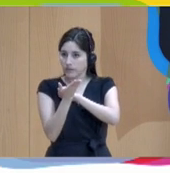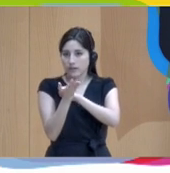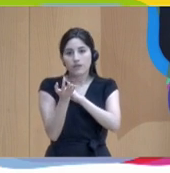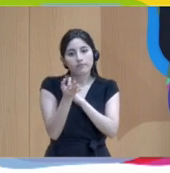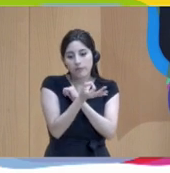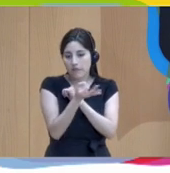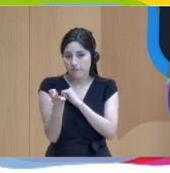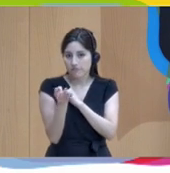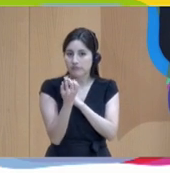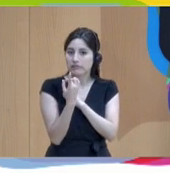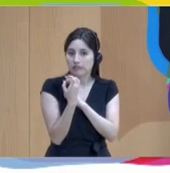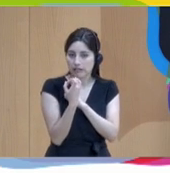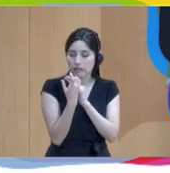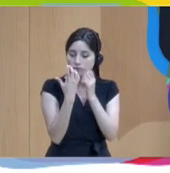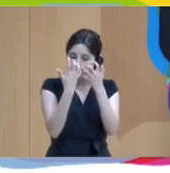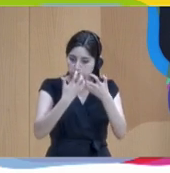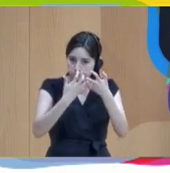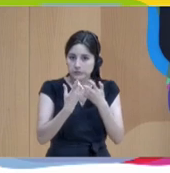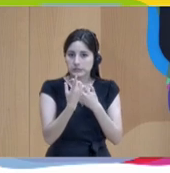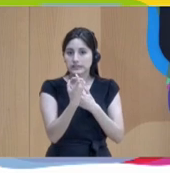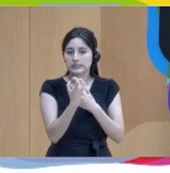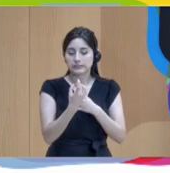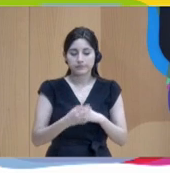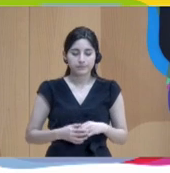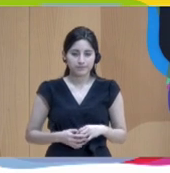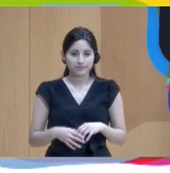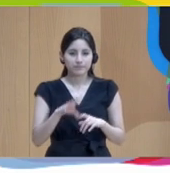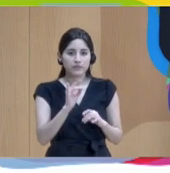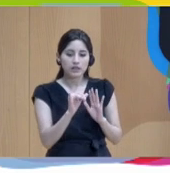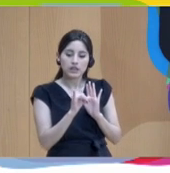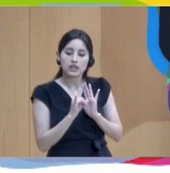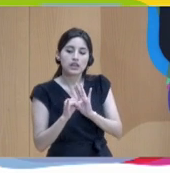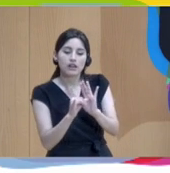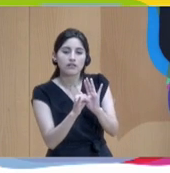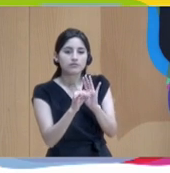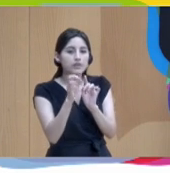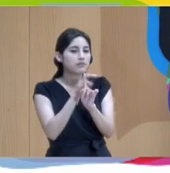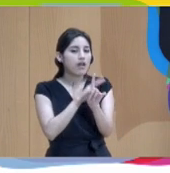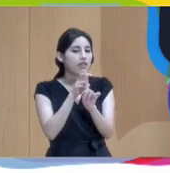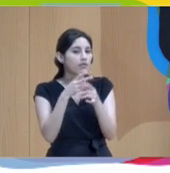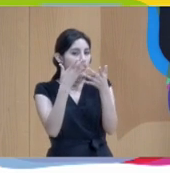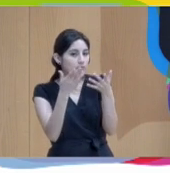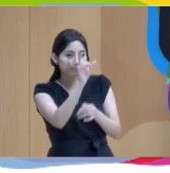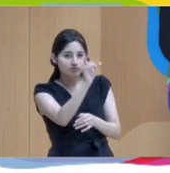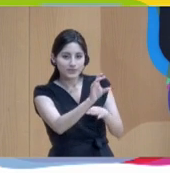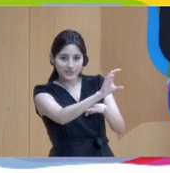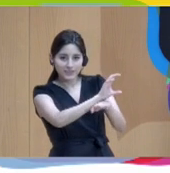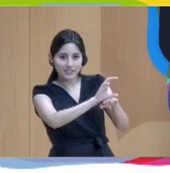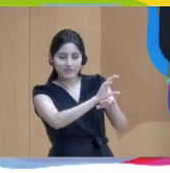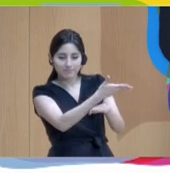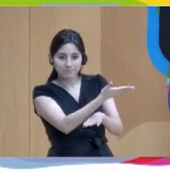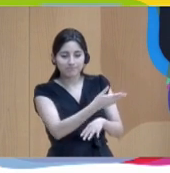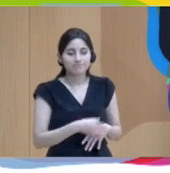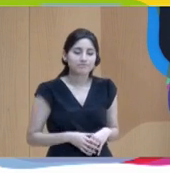are talking about proximity. proximity. We are talking about proximity and